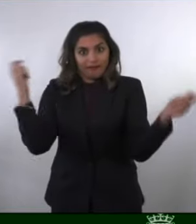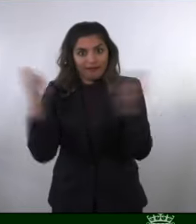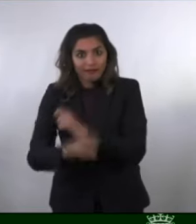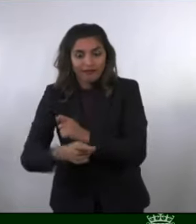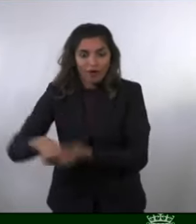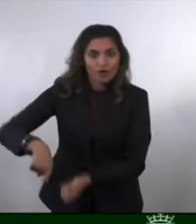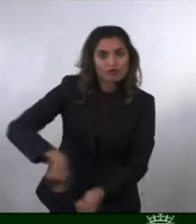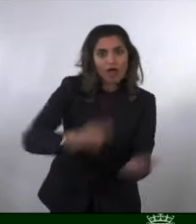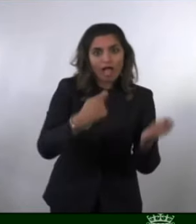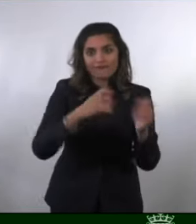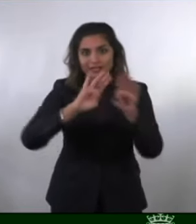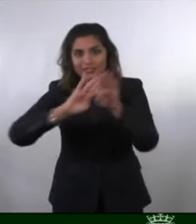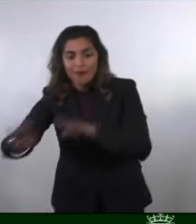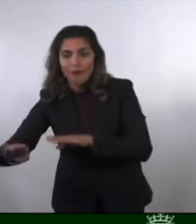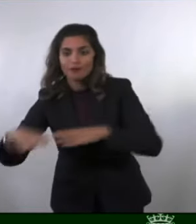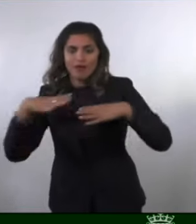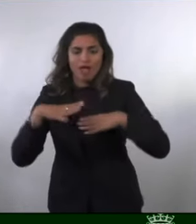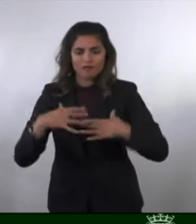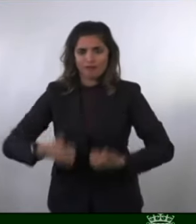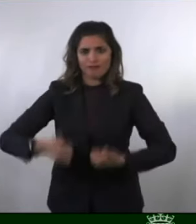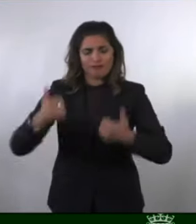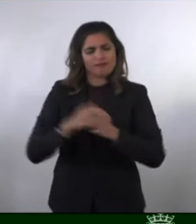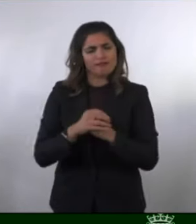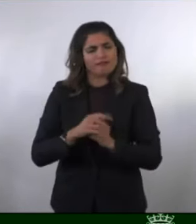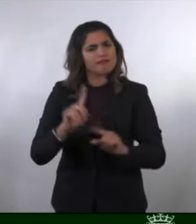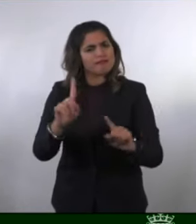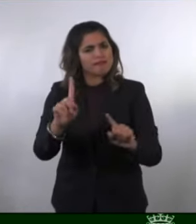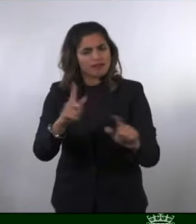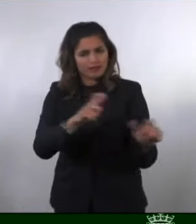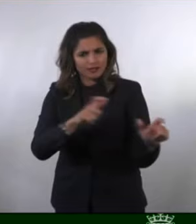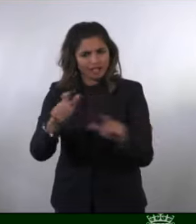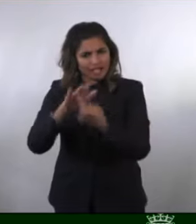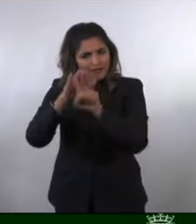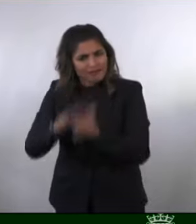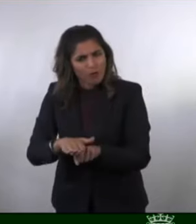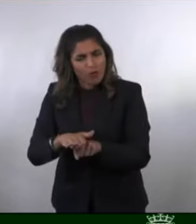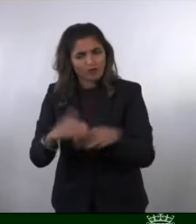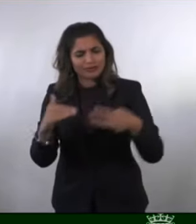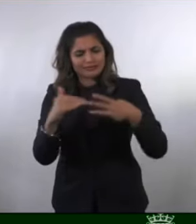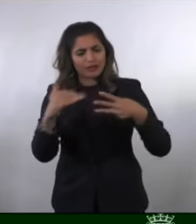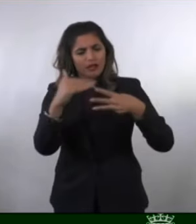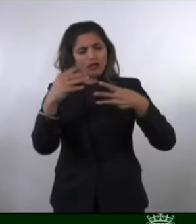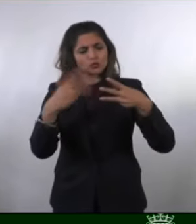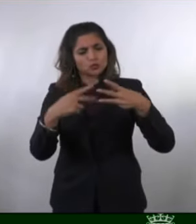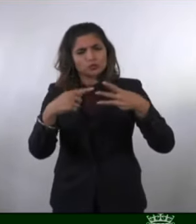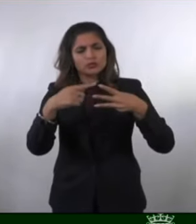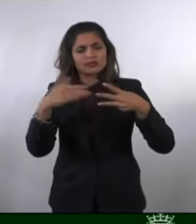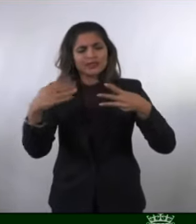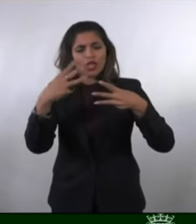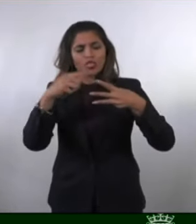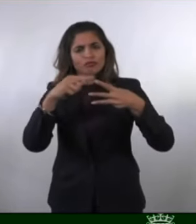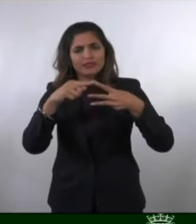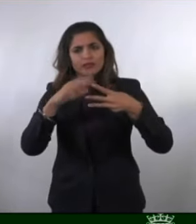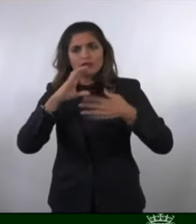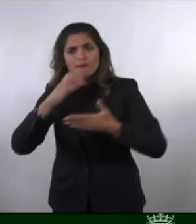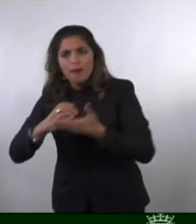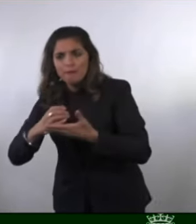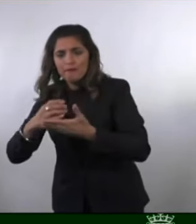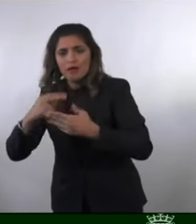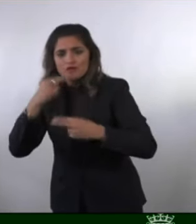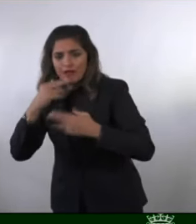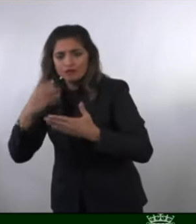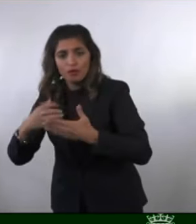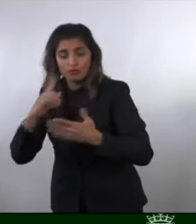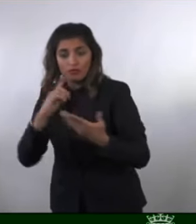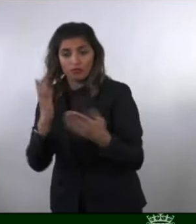me that the hospitality sector, forced to close in Tier 2 and 3 areas, will continue to receive grant support in the